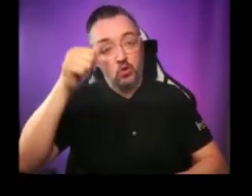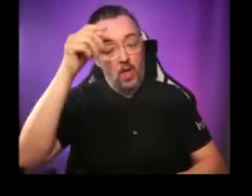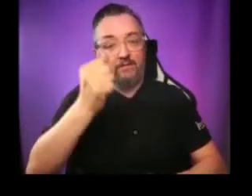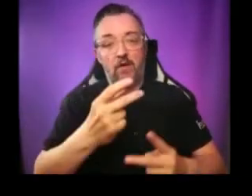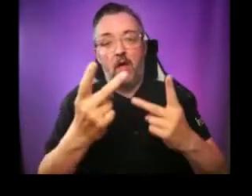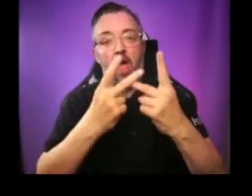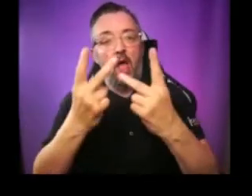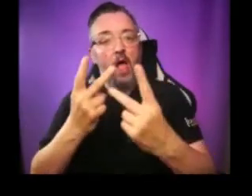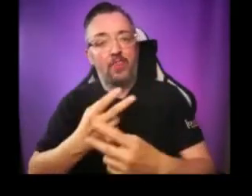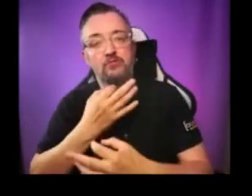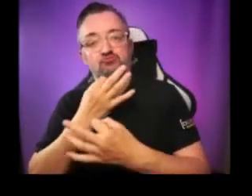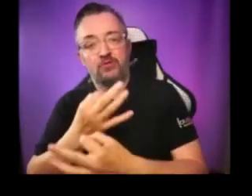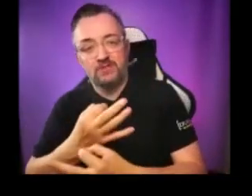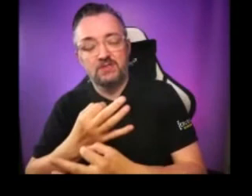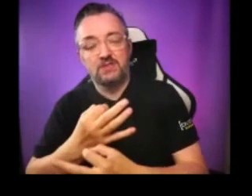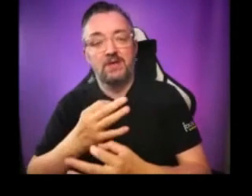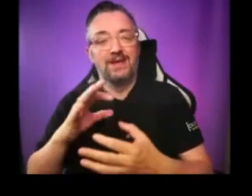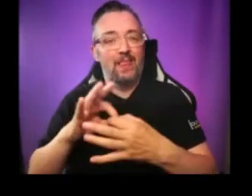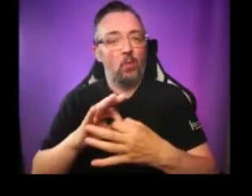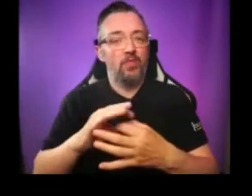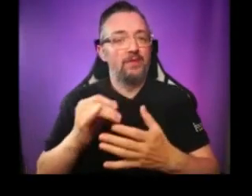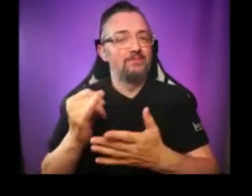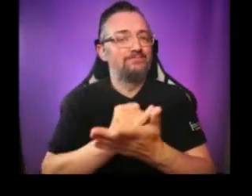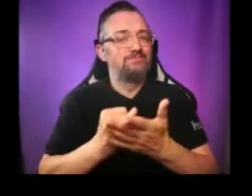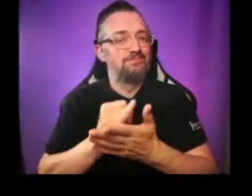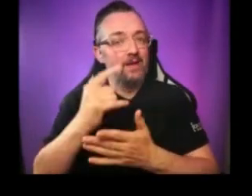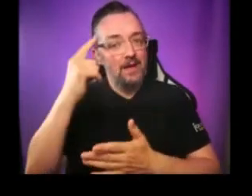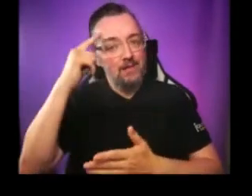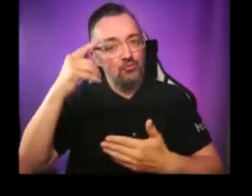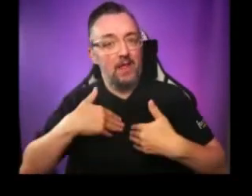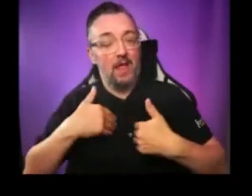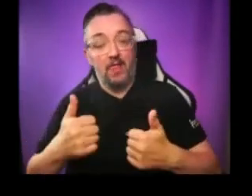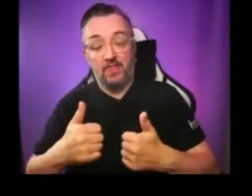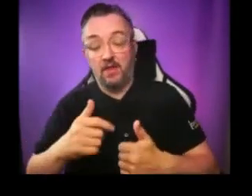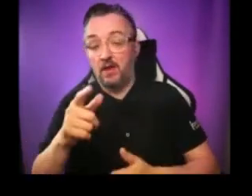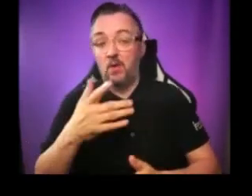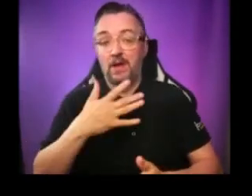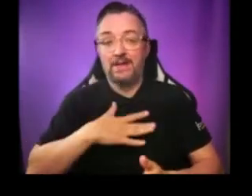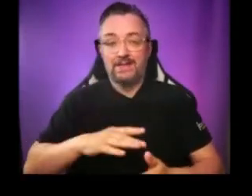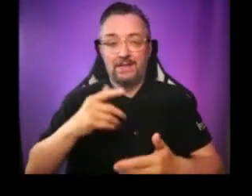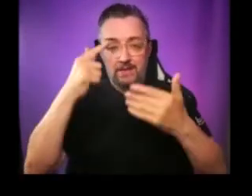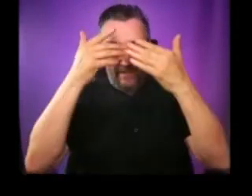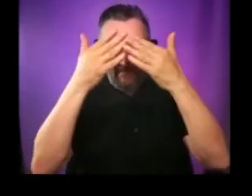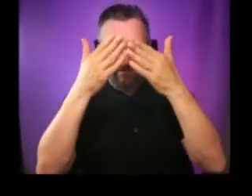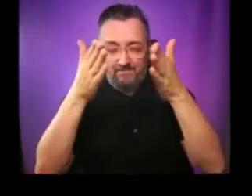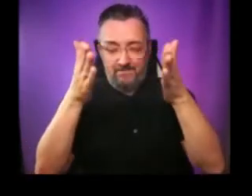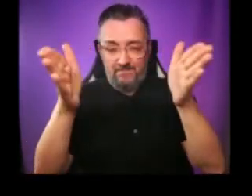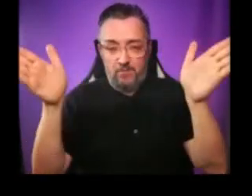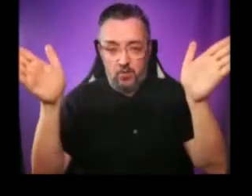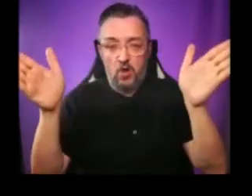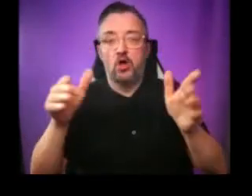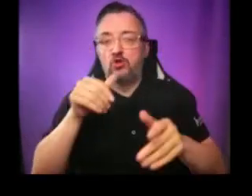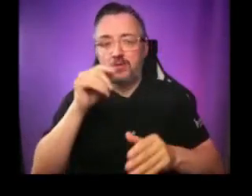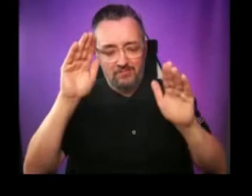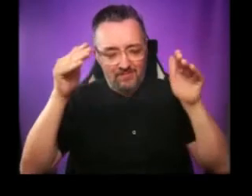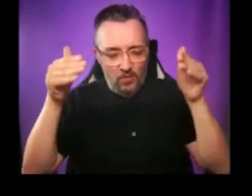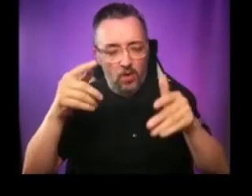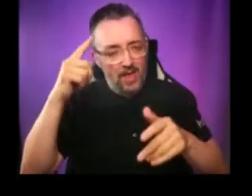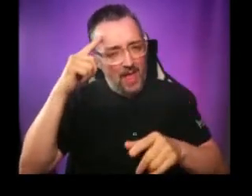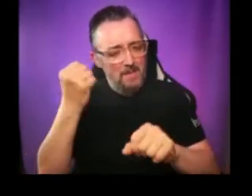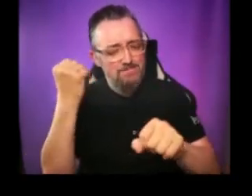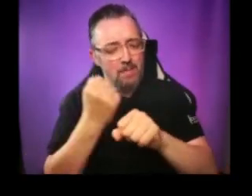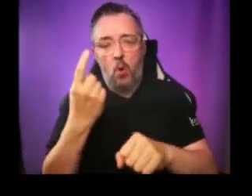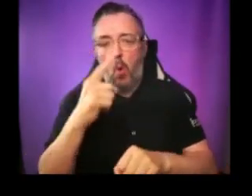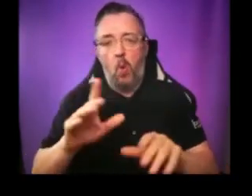factors of poor brain health as we age. So we need to think broadly and not get focused just on the traumatic brain injury